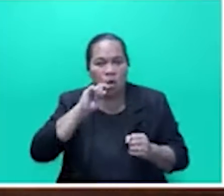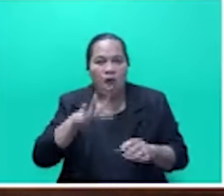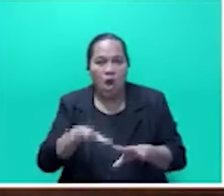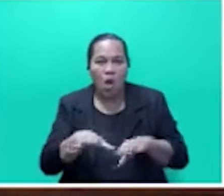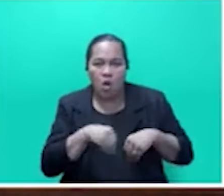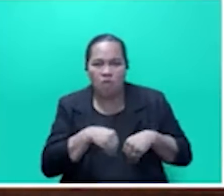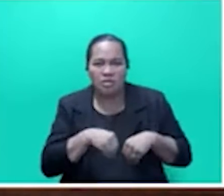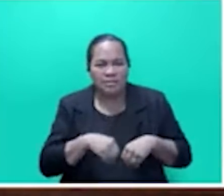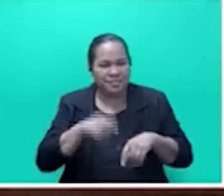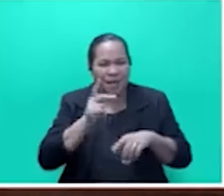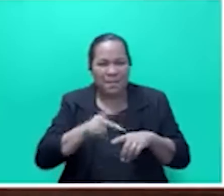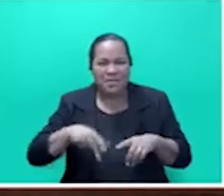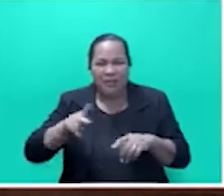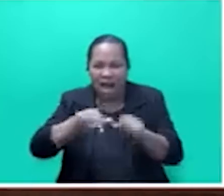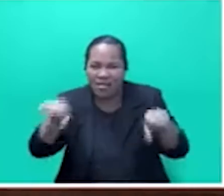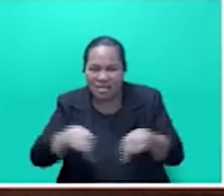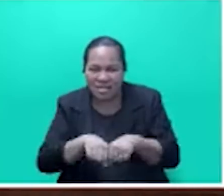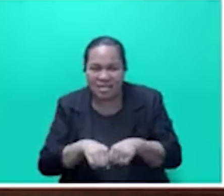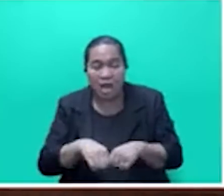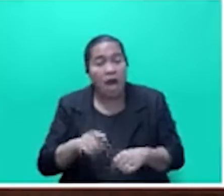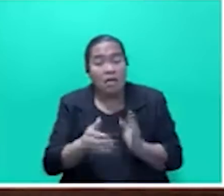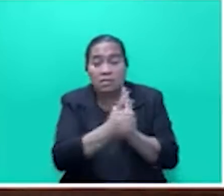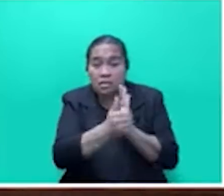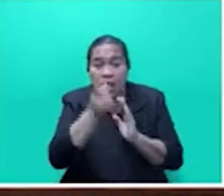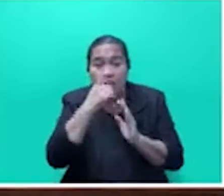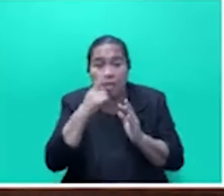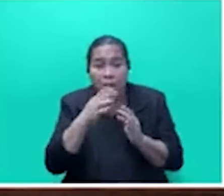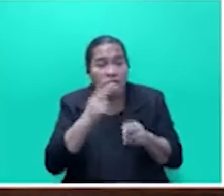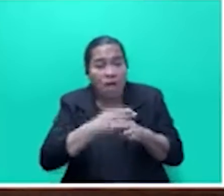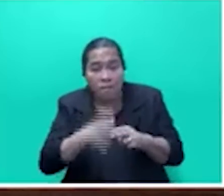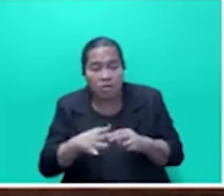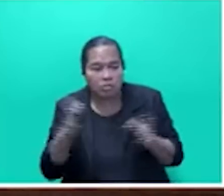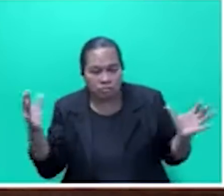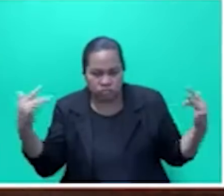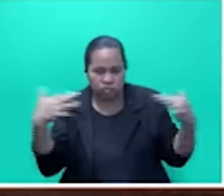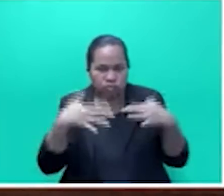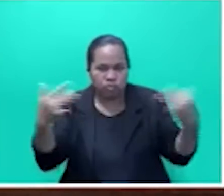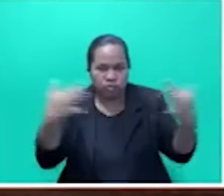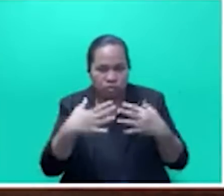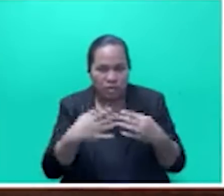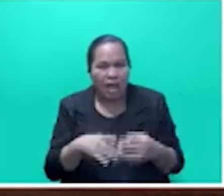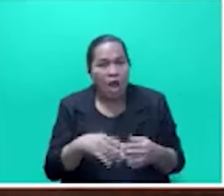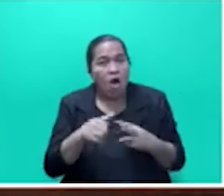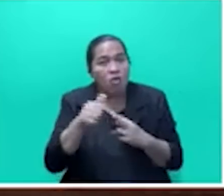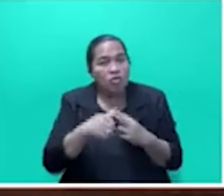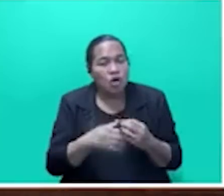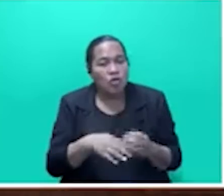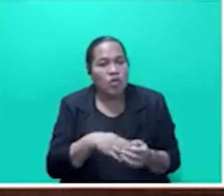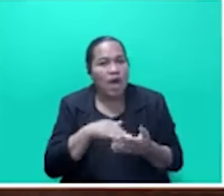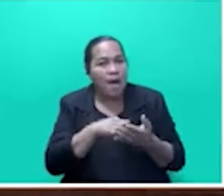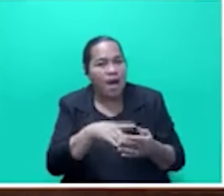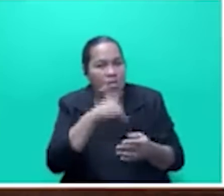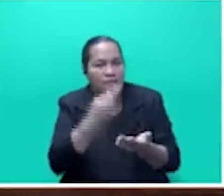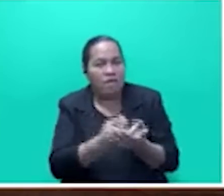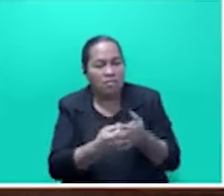together regional agricultural leaders and experts, promote alliances, mobilize donor support, and lead to joint